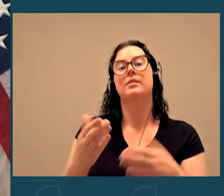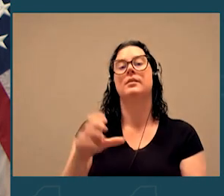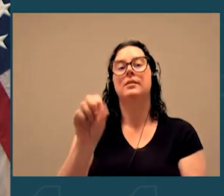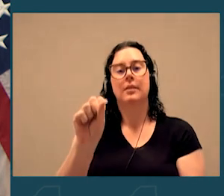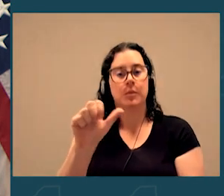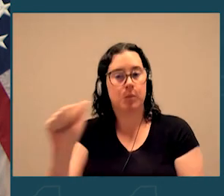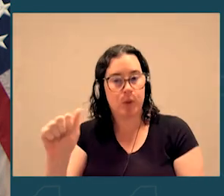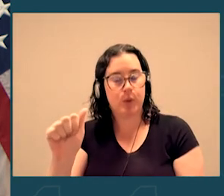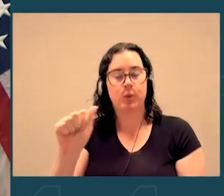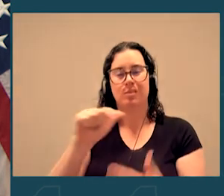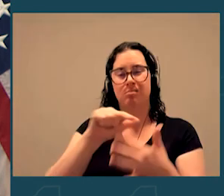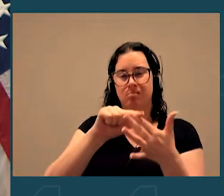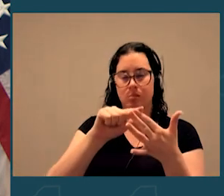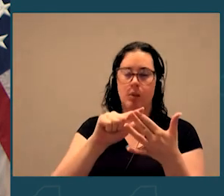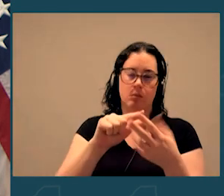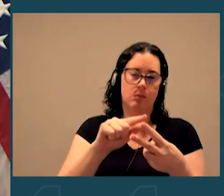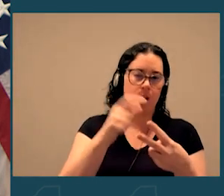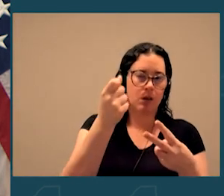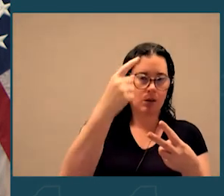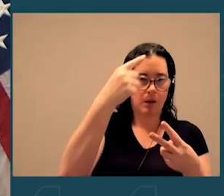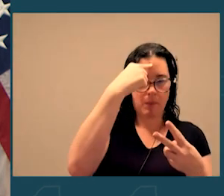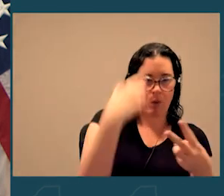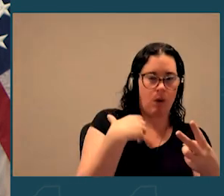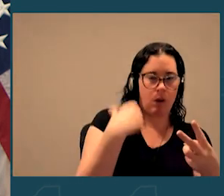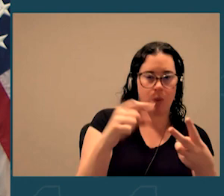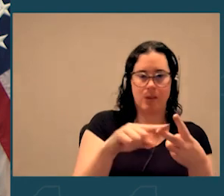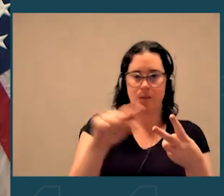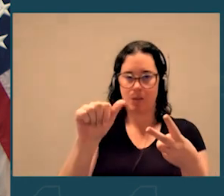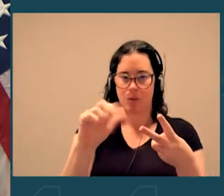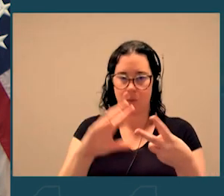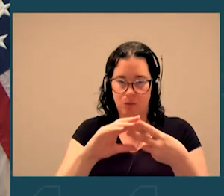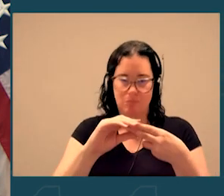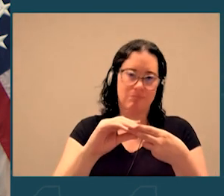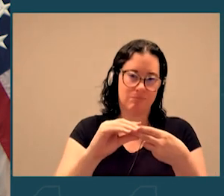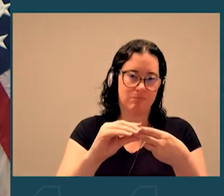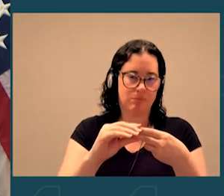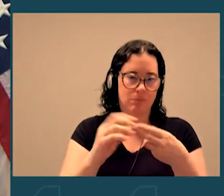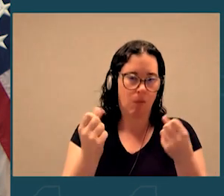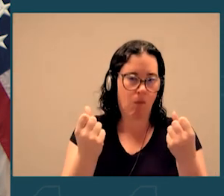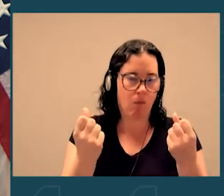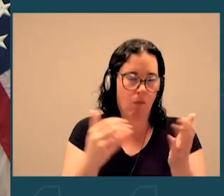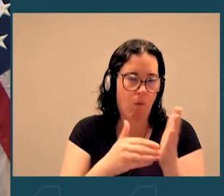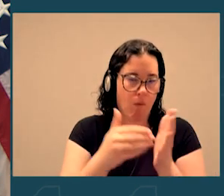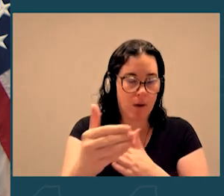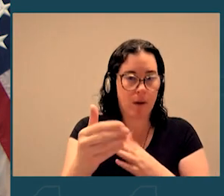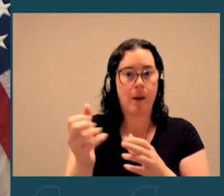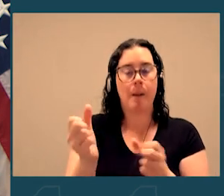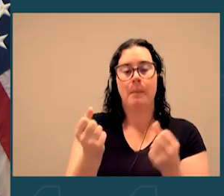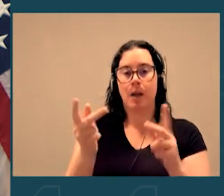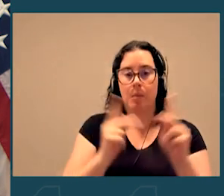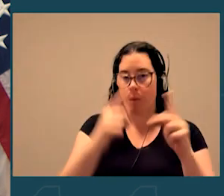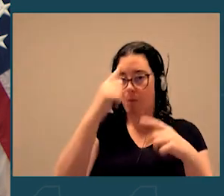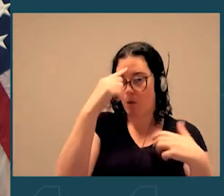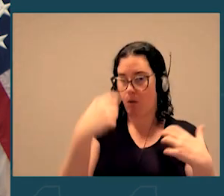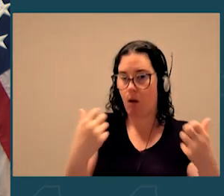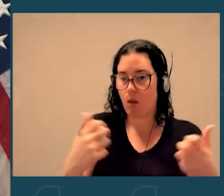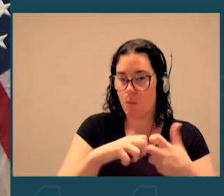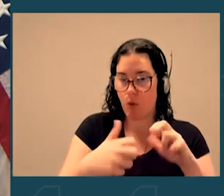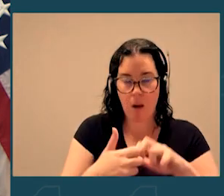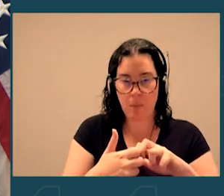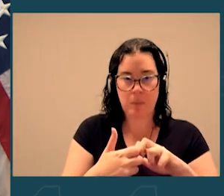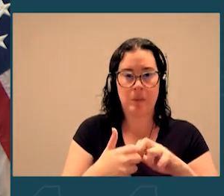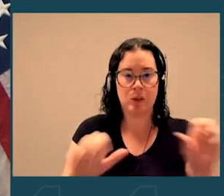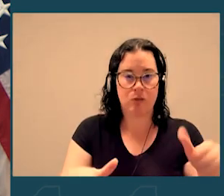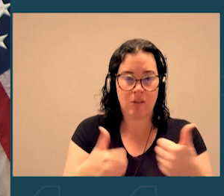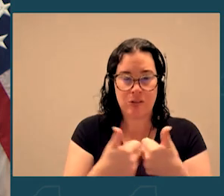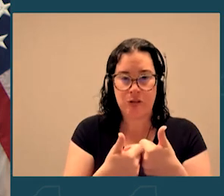of overlap. A lot of people find comfort and escape in substance abuse because of mental health challenges.